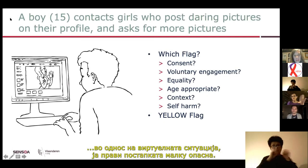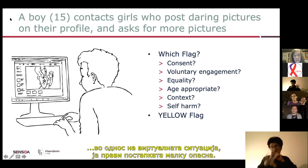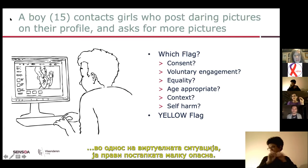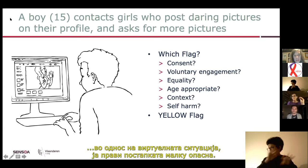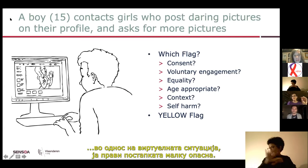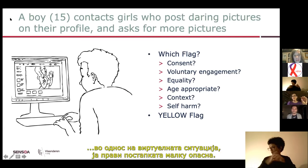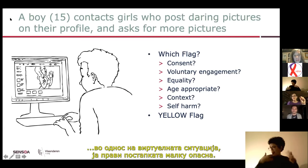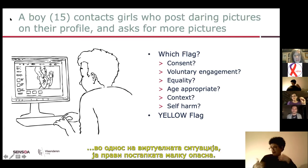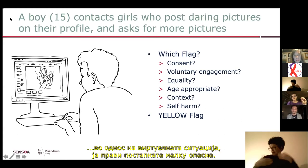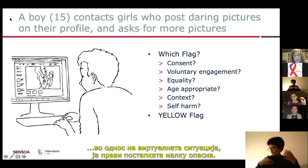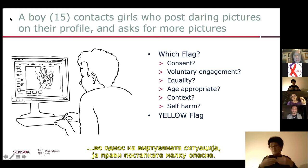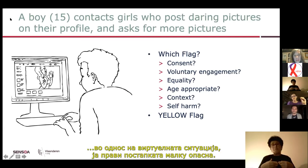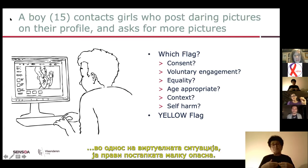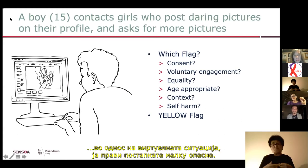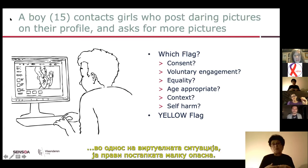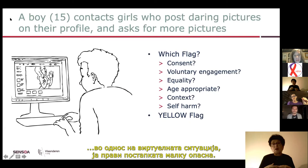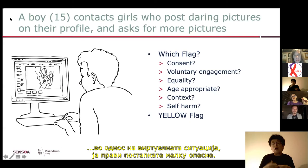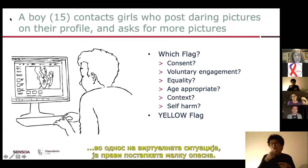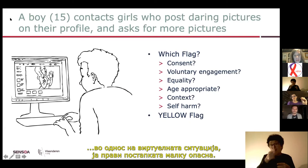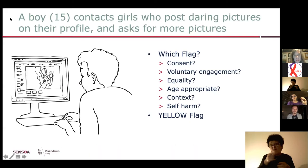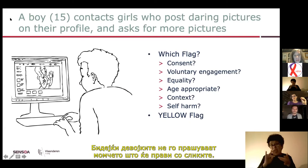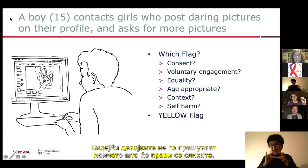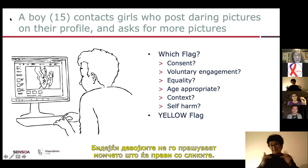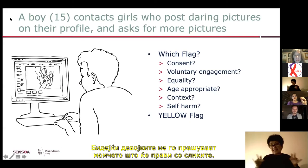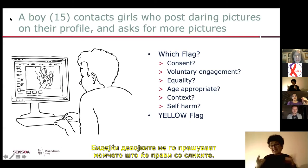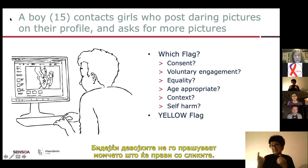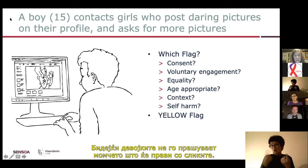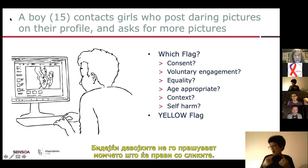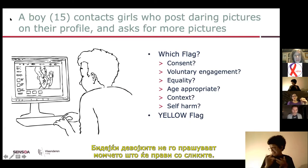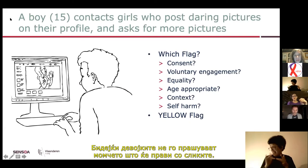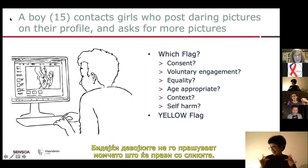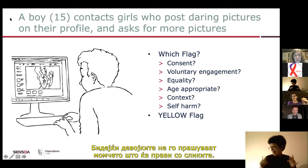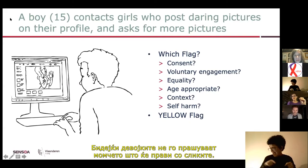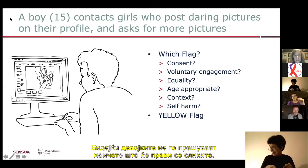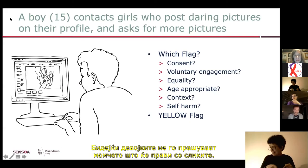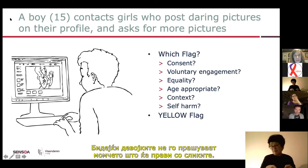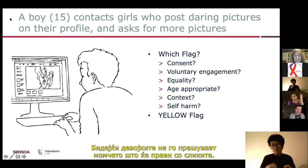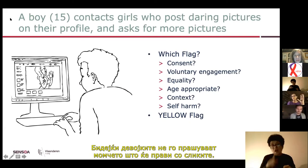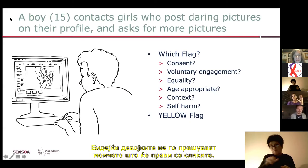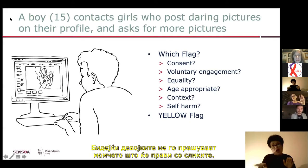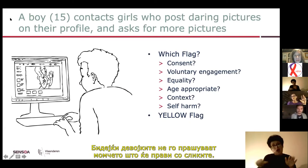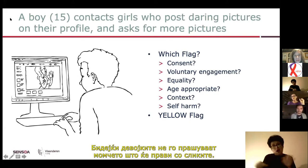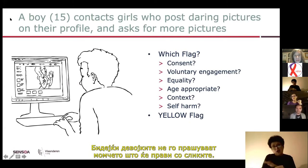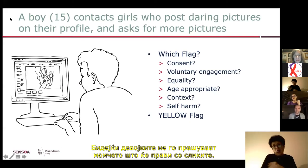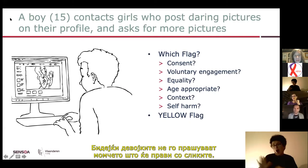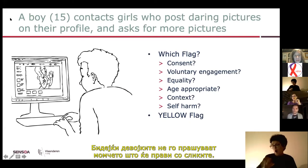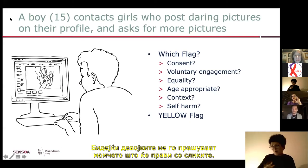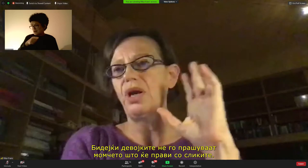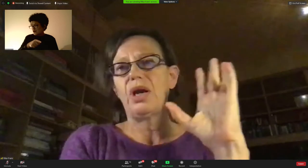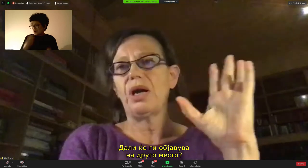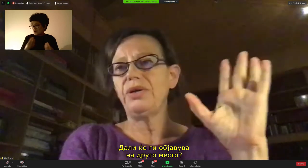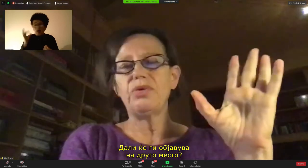online situation makes it a little bit dangerous, because the girls don't ask the boy, what are you going to do with his